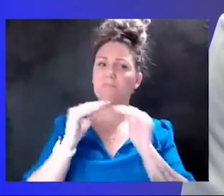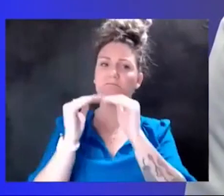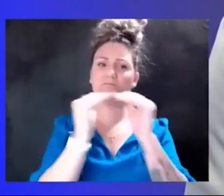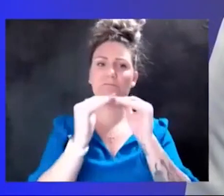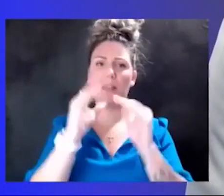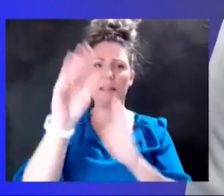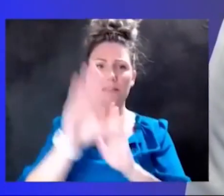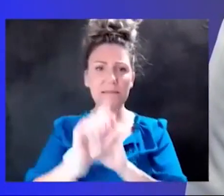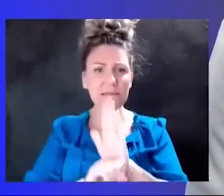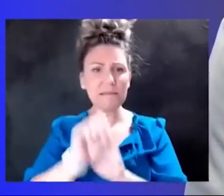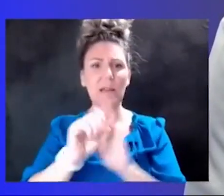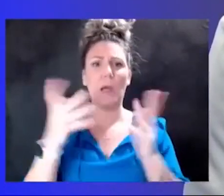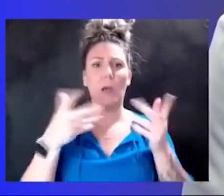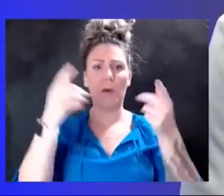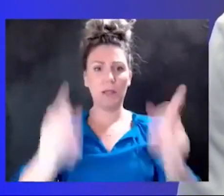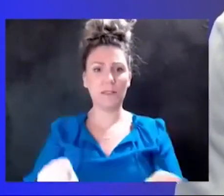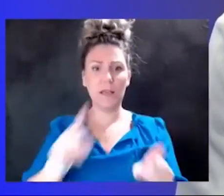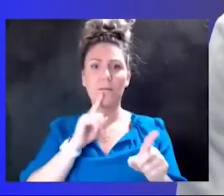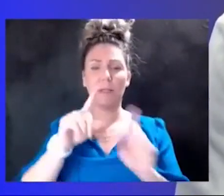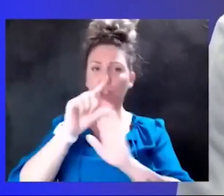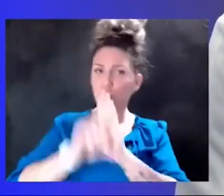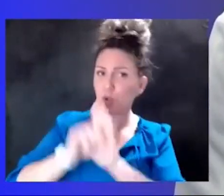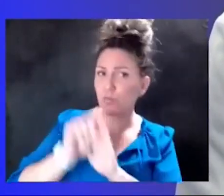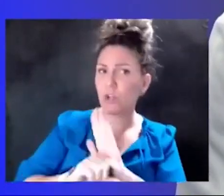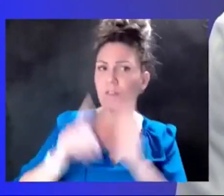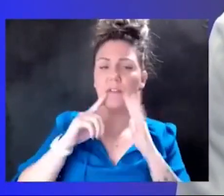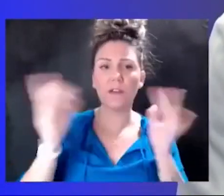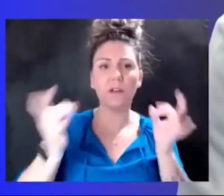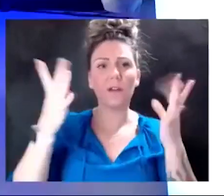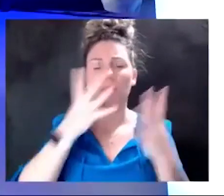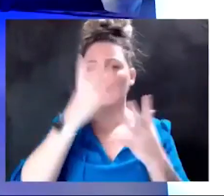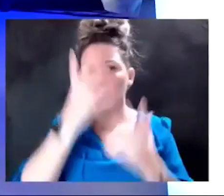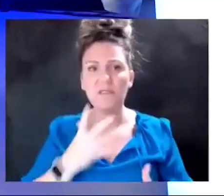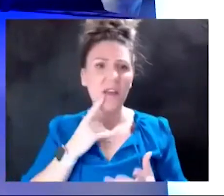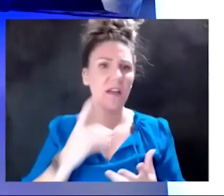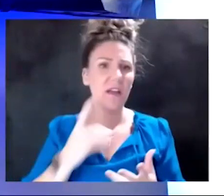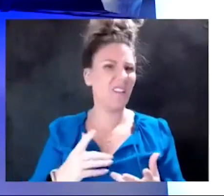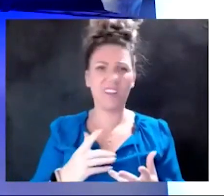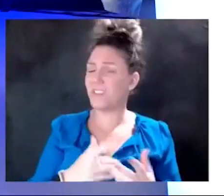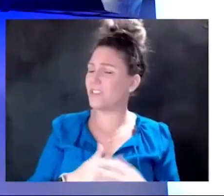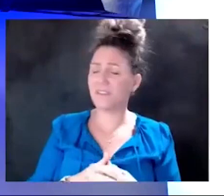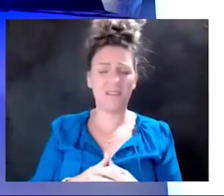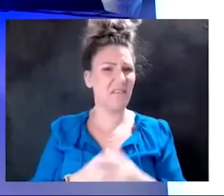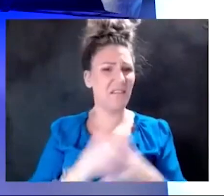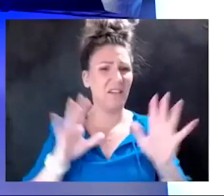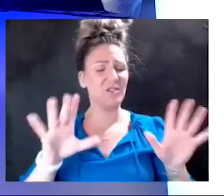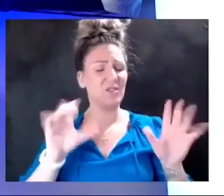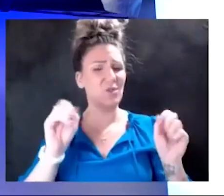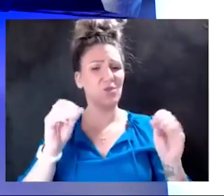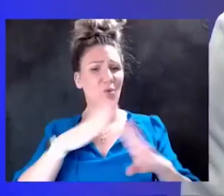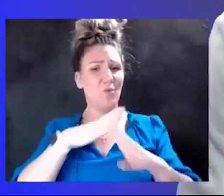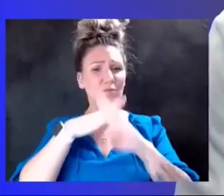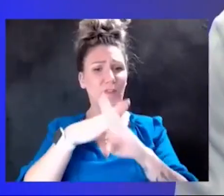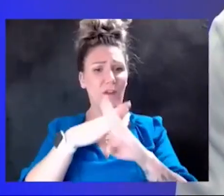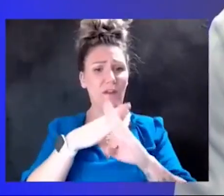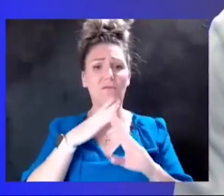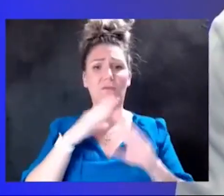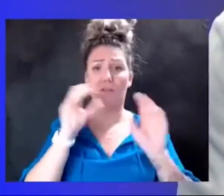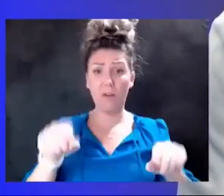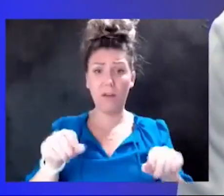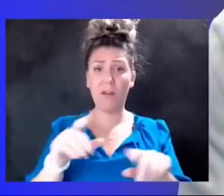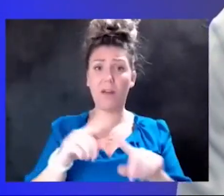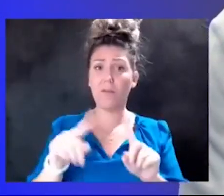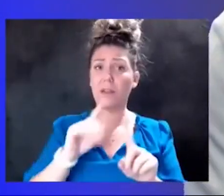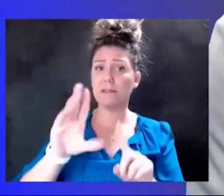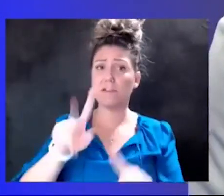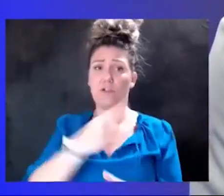What is happening in Springfield is just a tragedy, preventable tragedy. It is totally preventable. So it is people's personal responsibility, but do that,